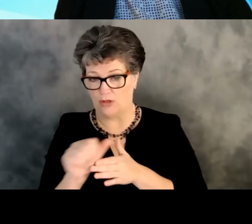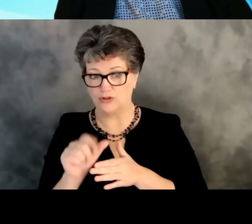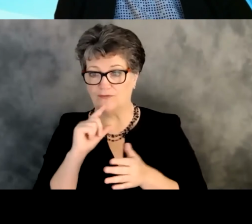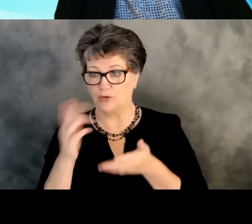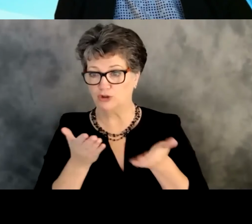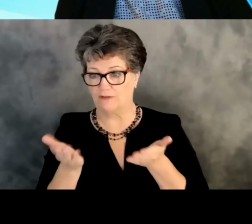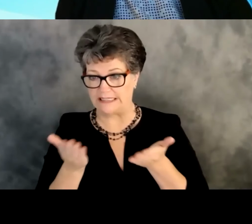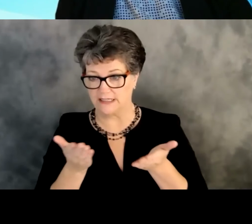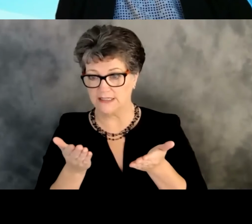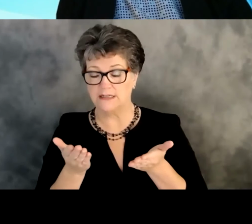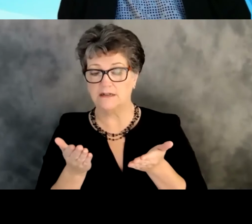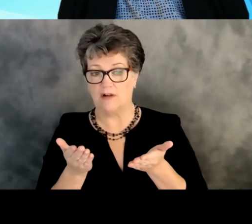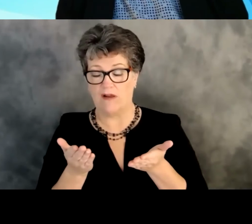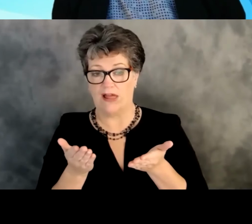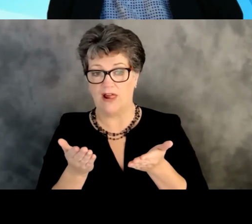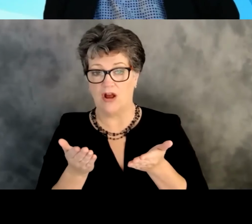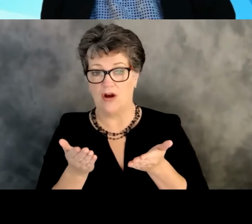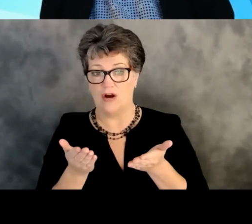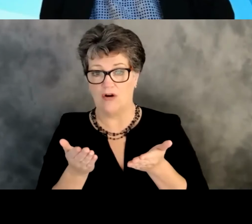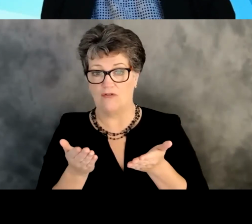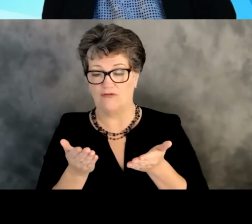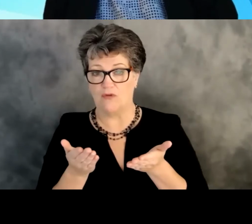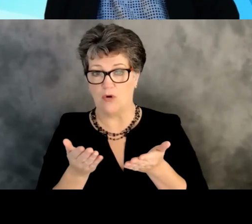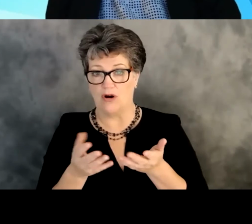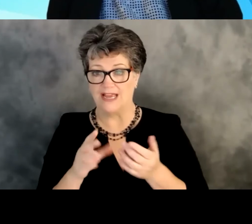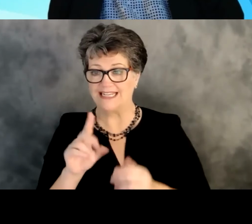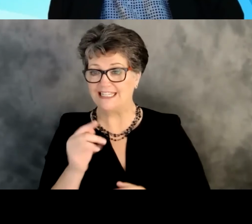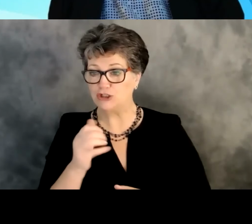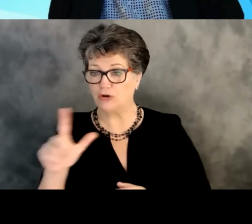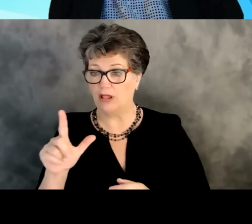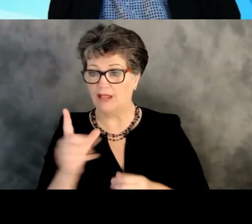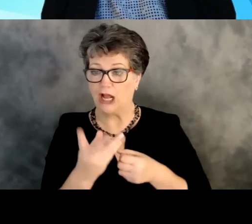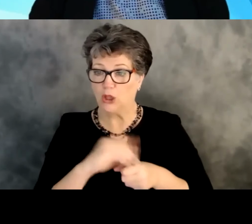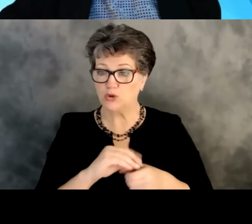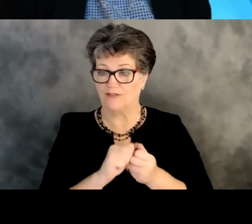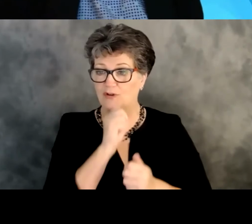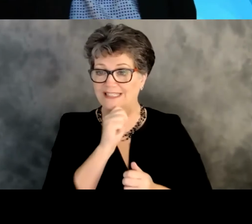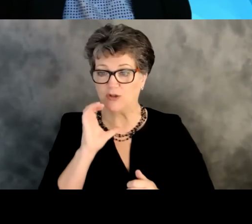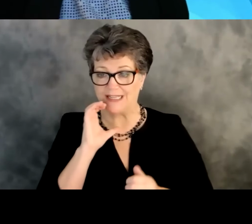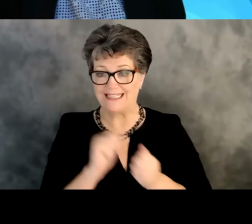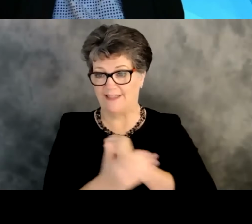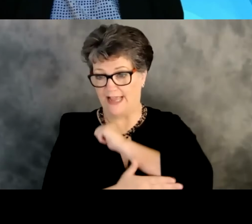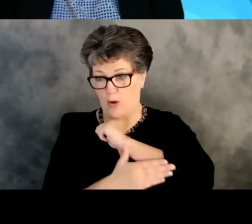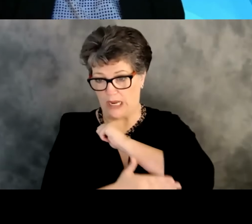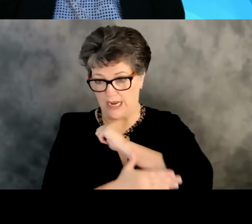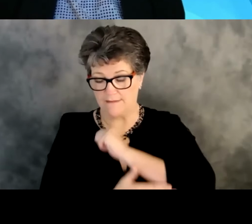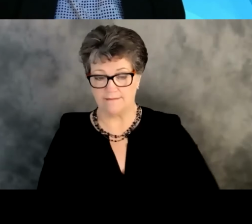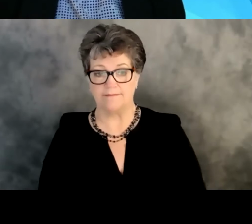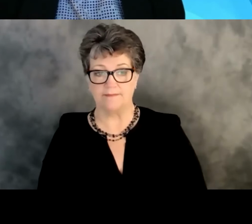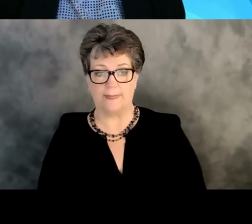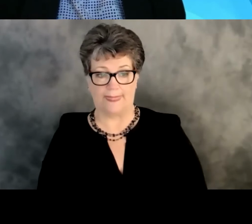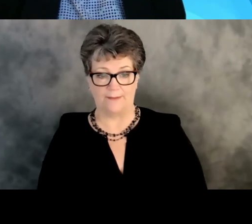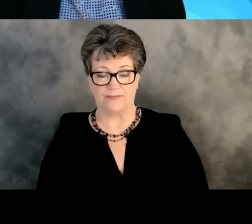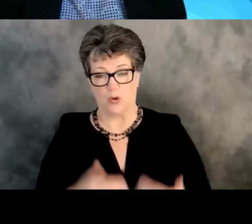services for, for digital inclusion for the seniors in our county. We